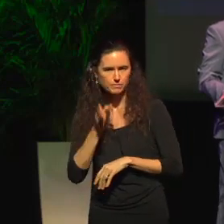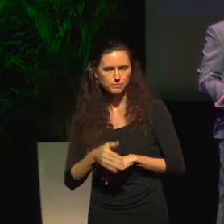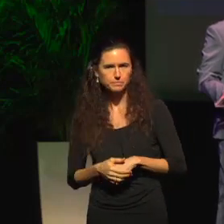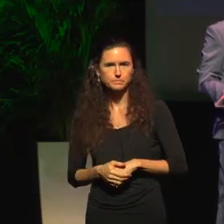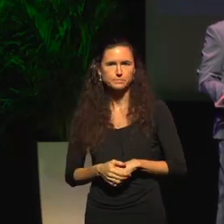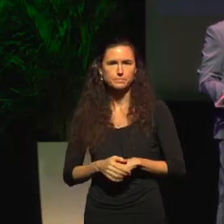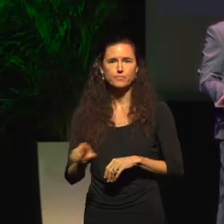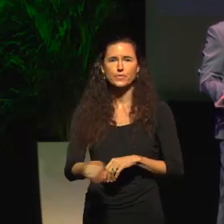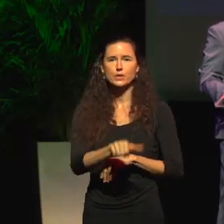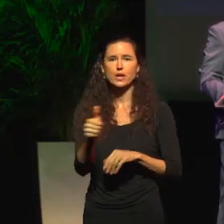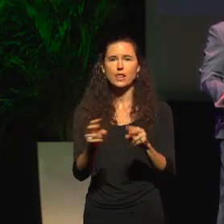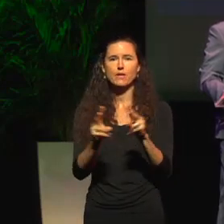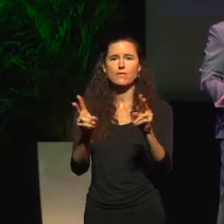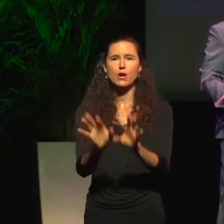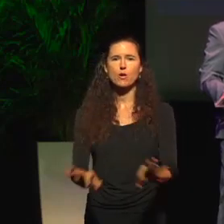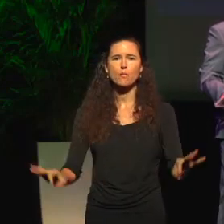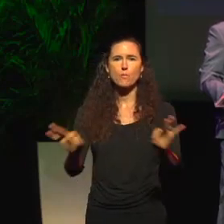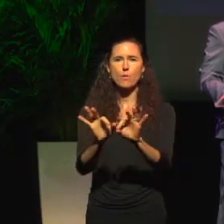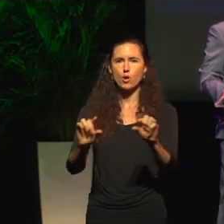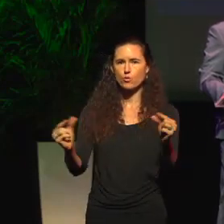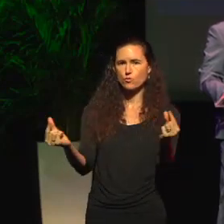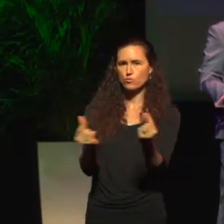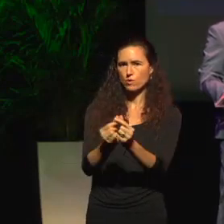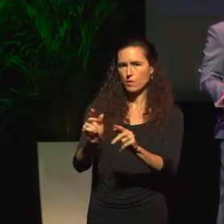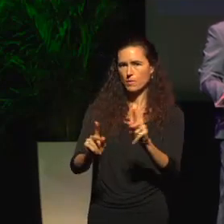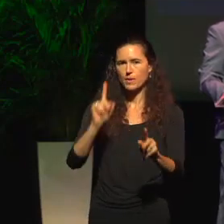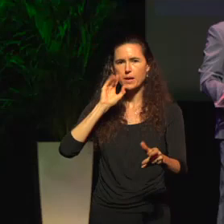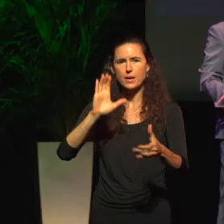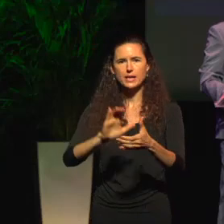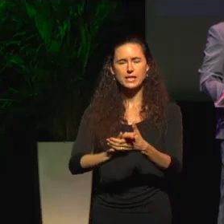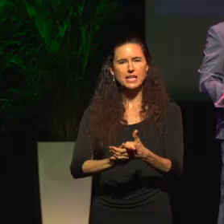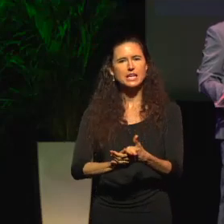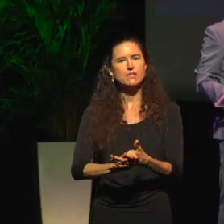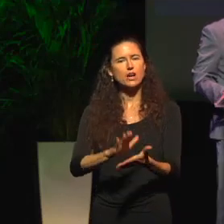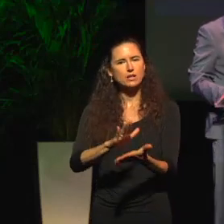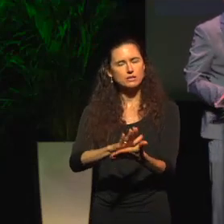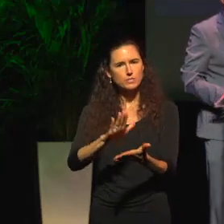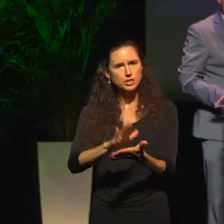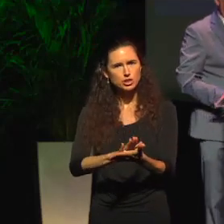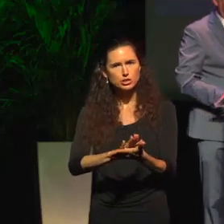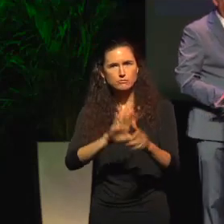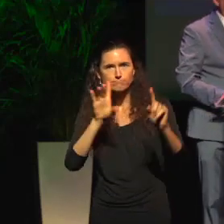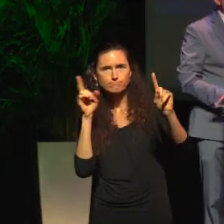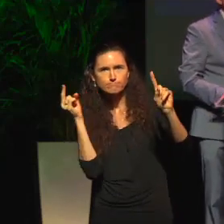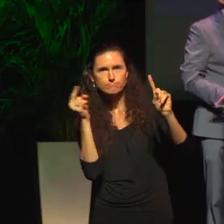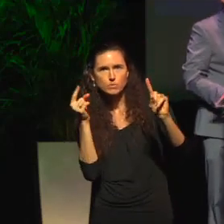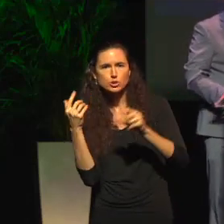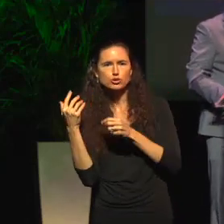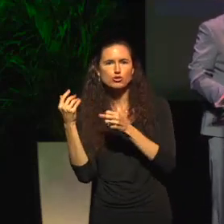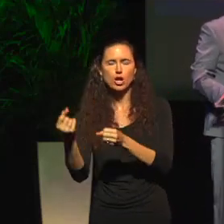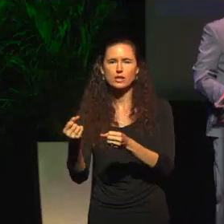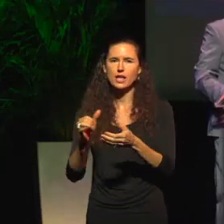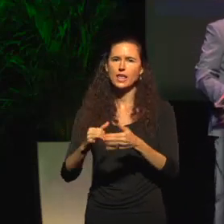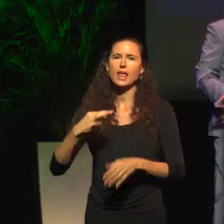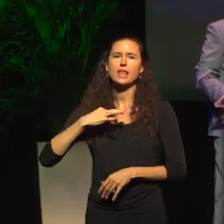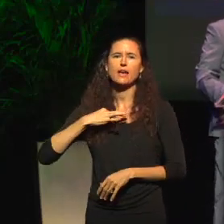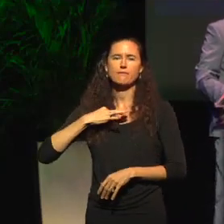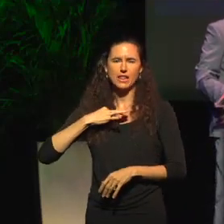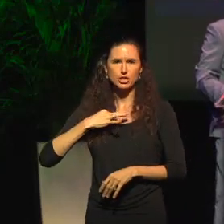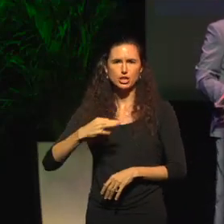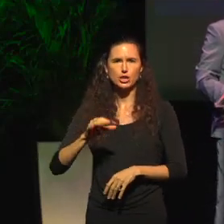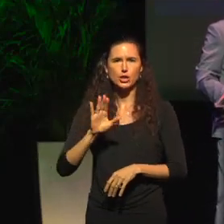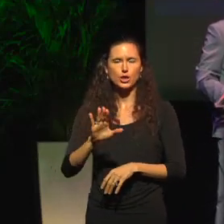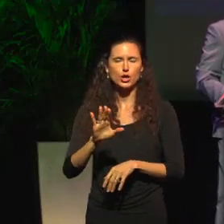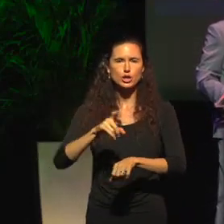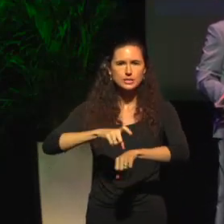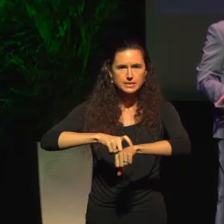There's another very important group of people who believe in our institution's mission and purpose so strongly that they generously volunteer their